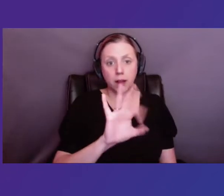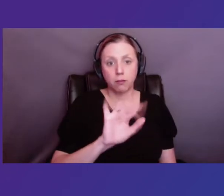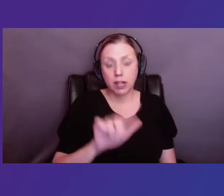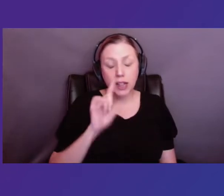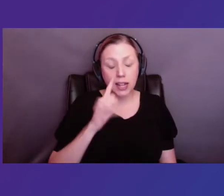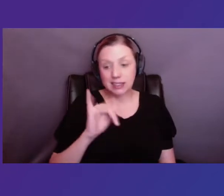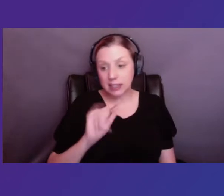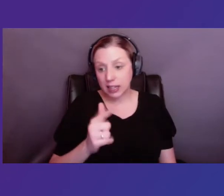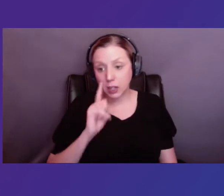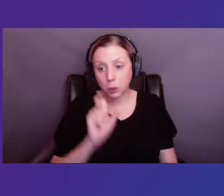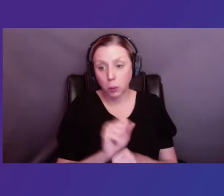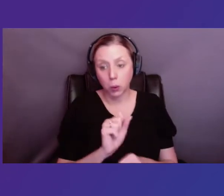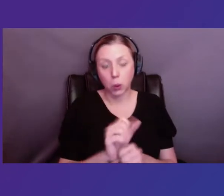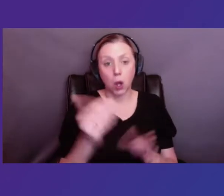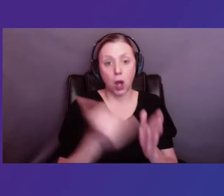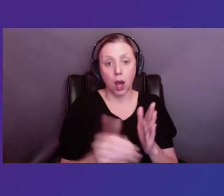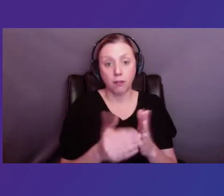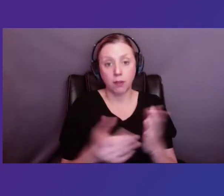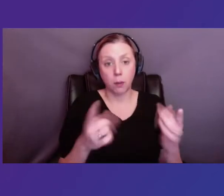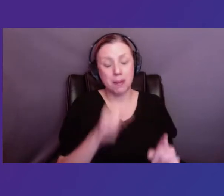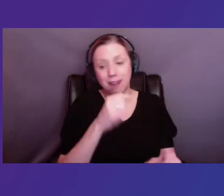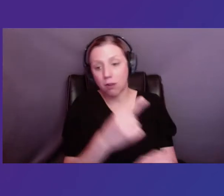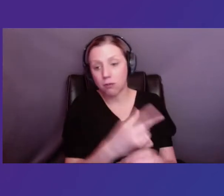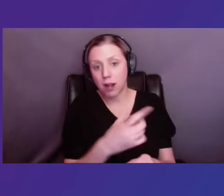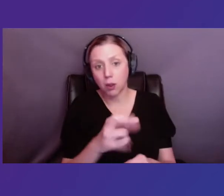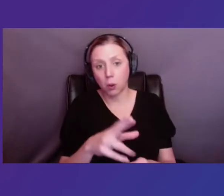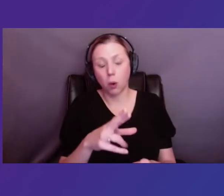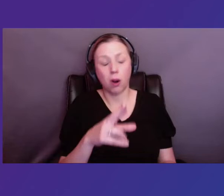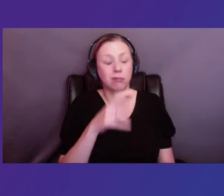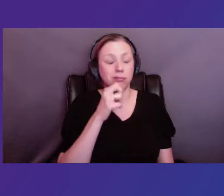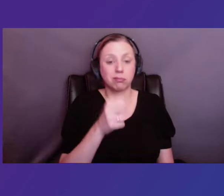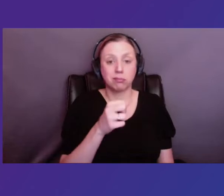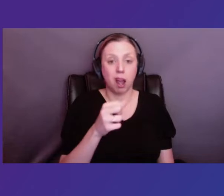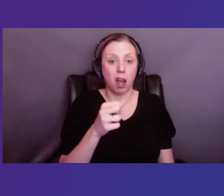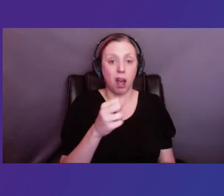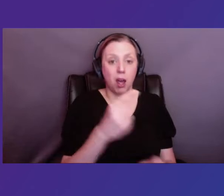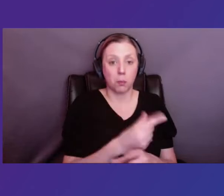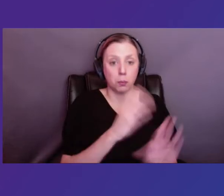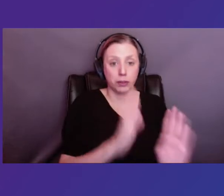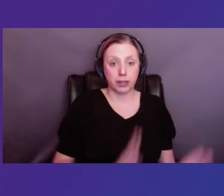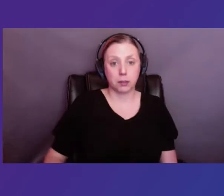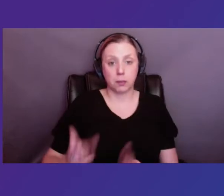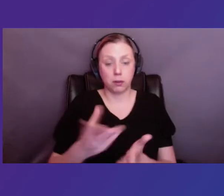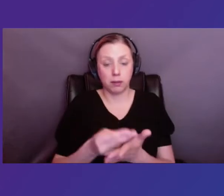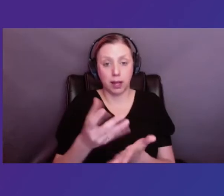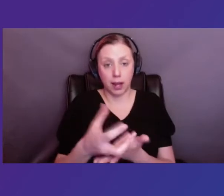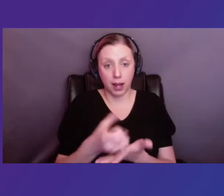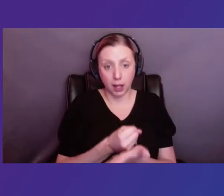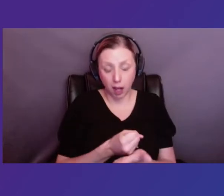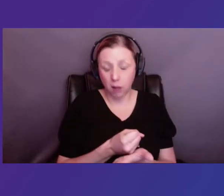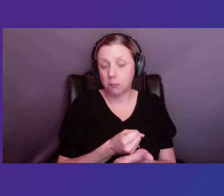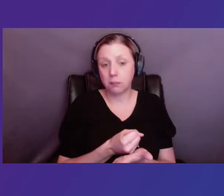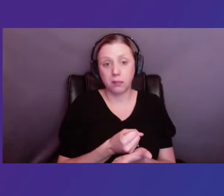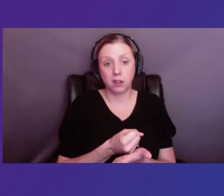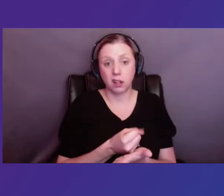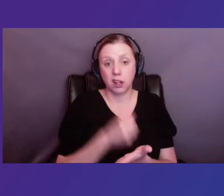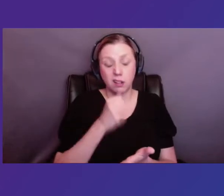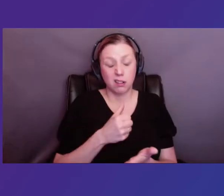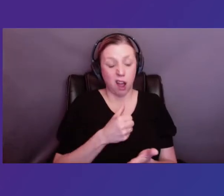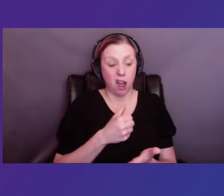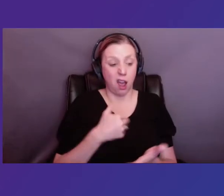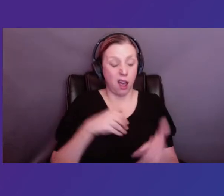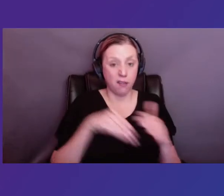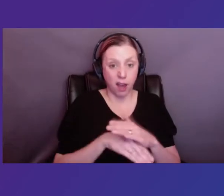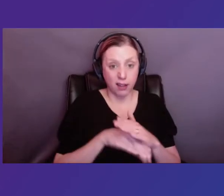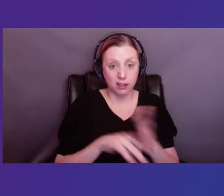They have often irregular or unpredictable income streams. They lack access to